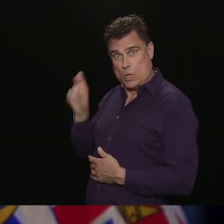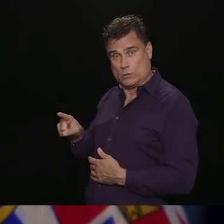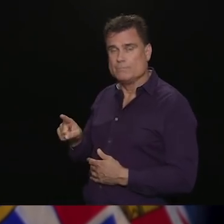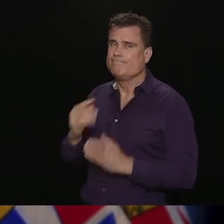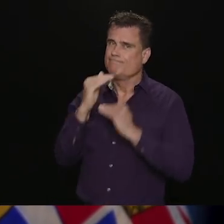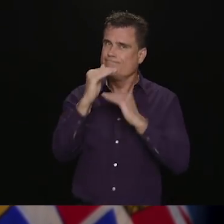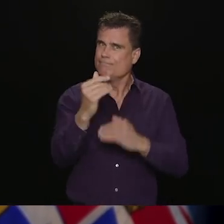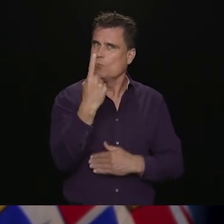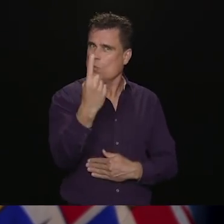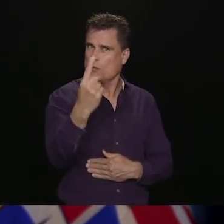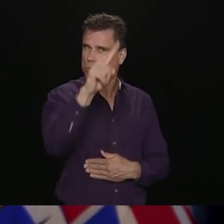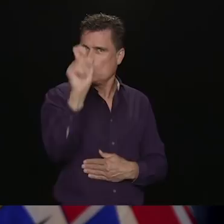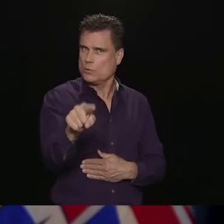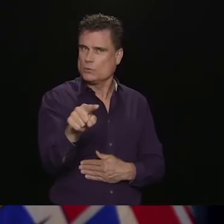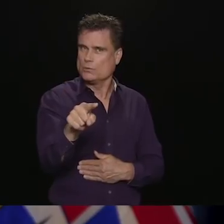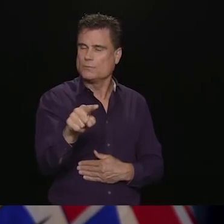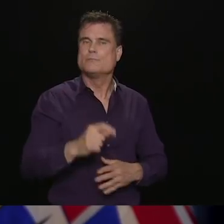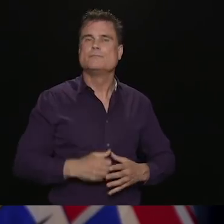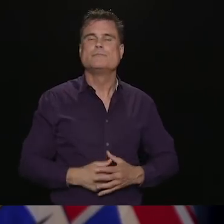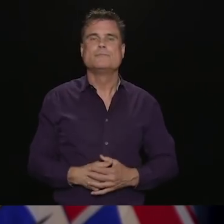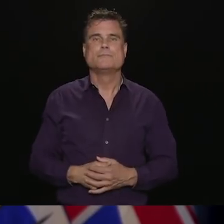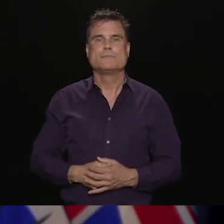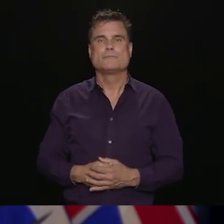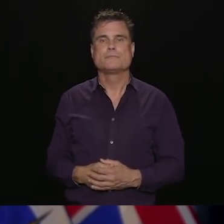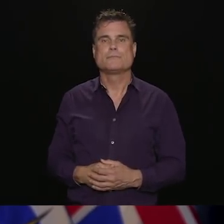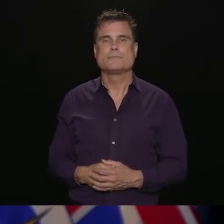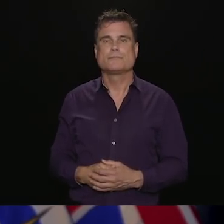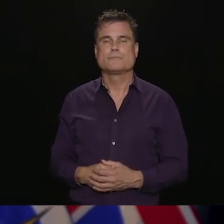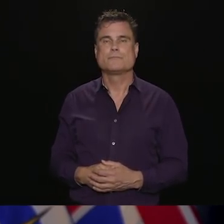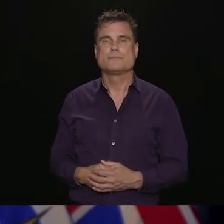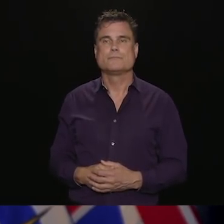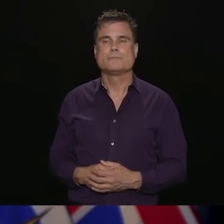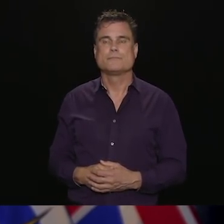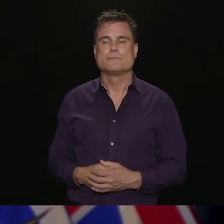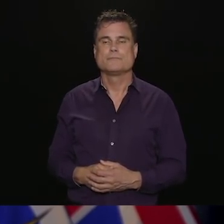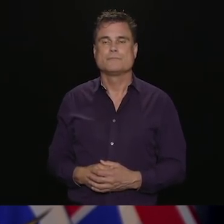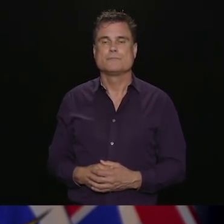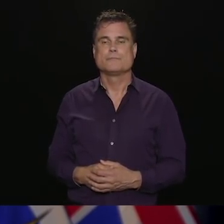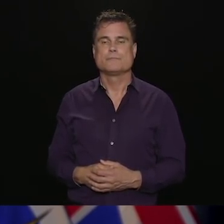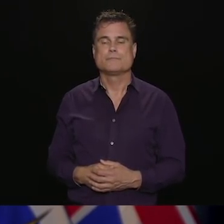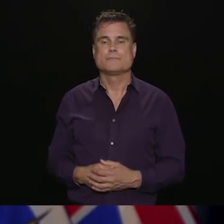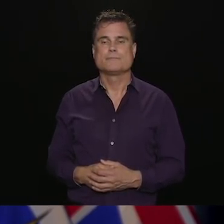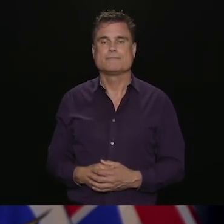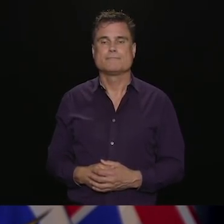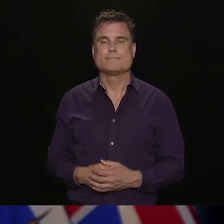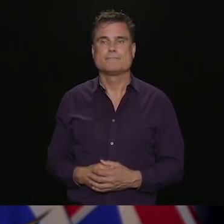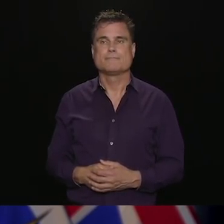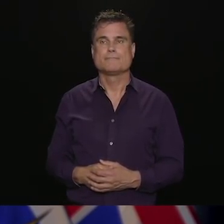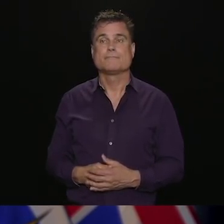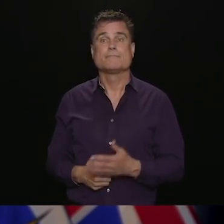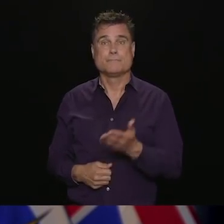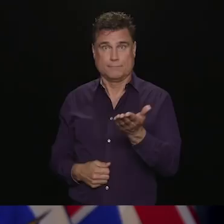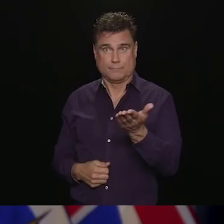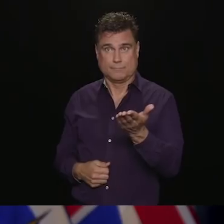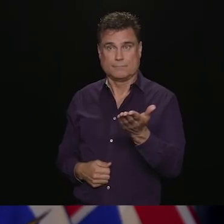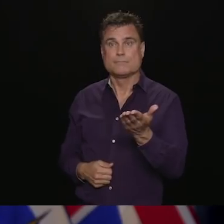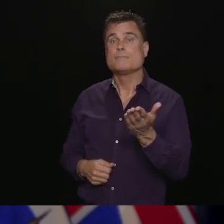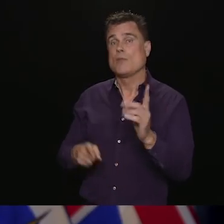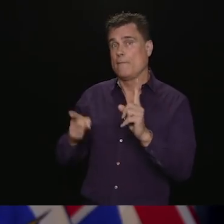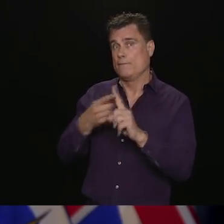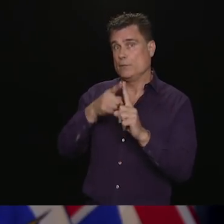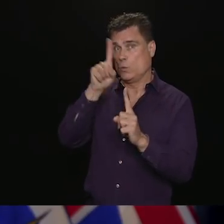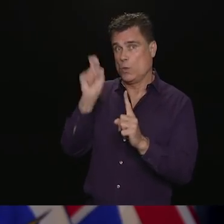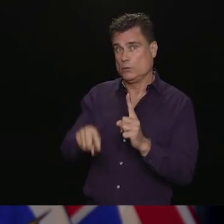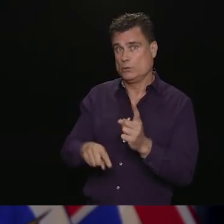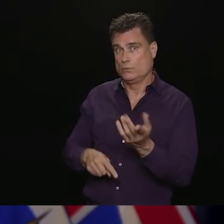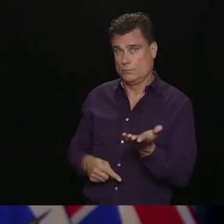to one question only. I would also ask that you please unmute your phones. You will not be audible until I call your name. First question today is from Richard Zisman,